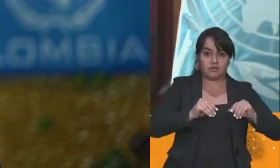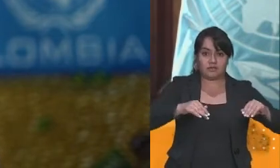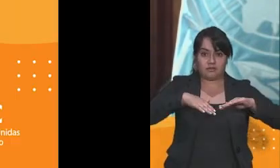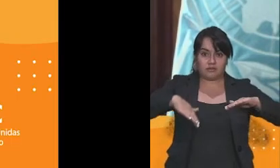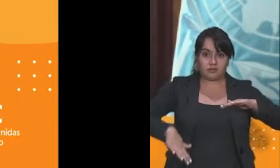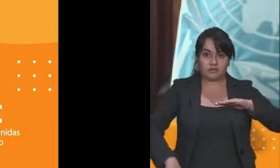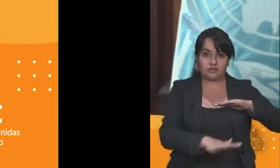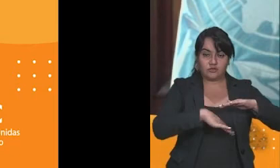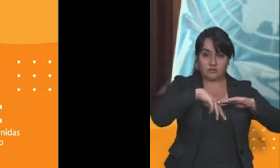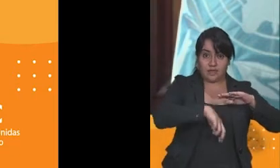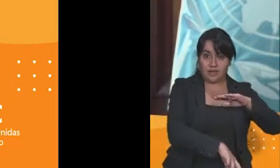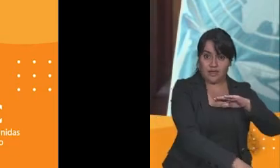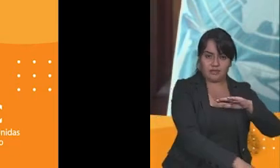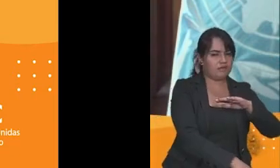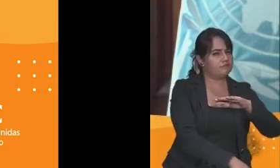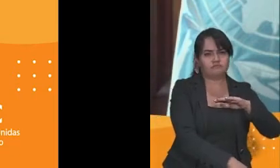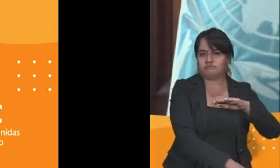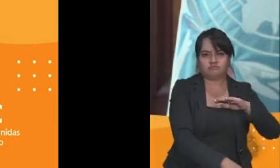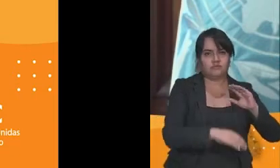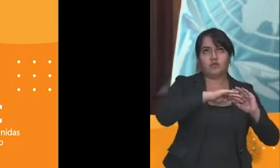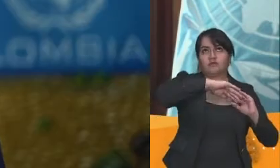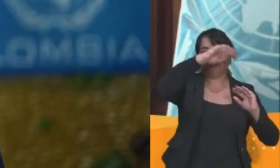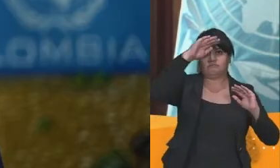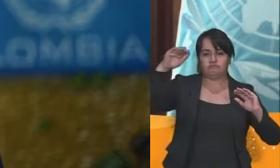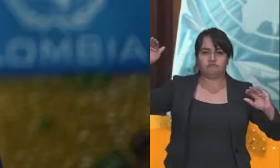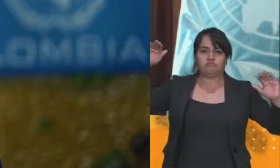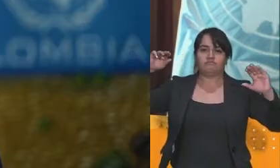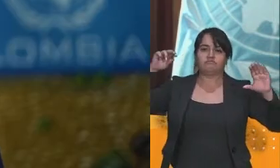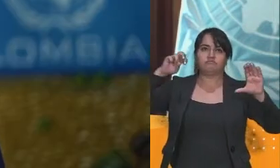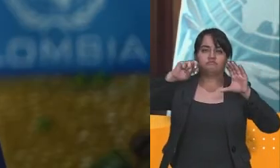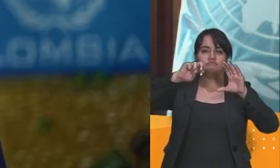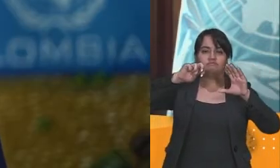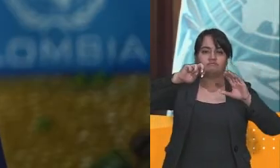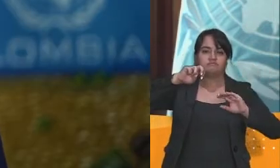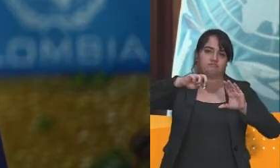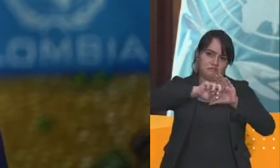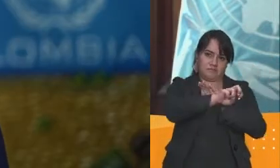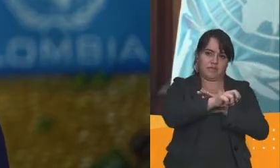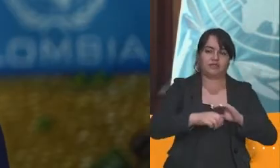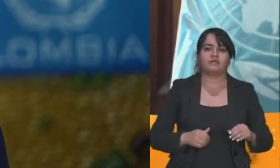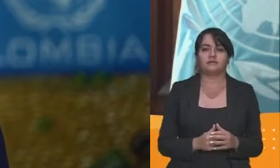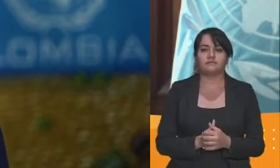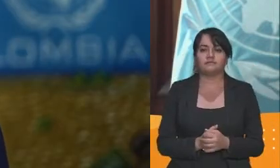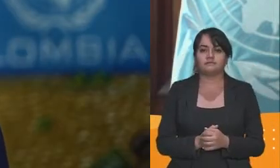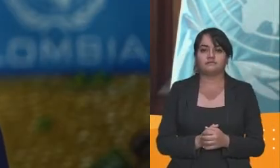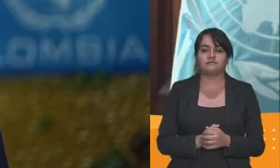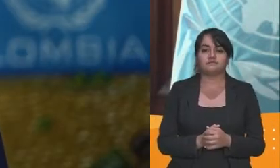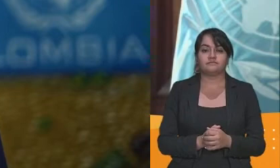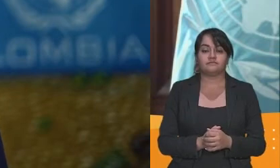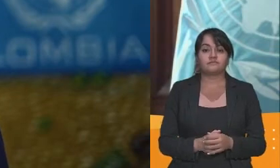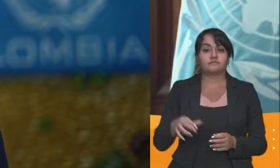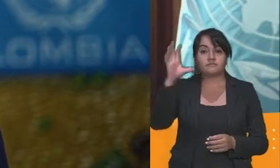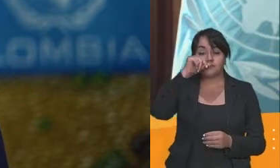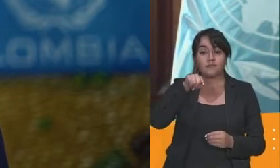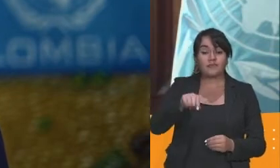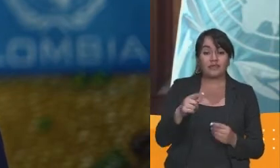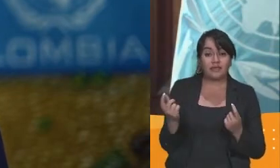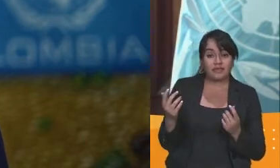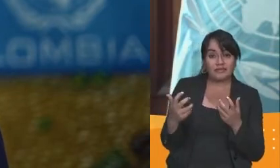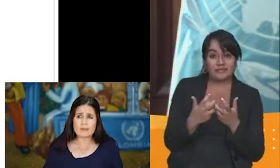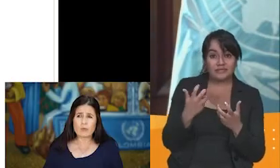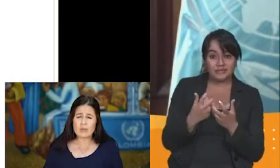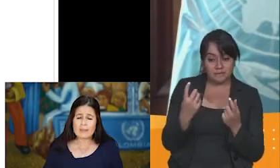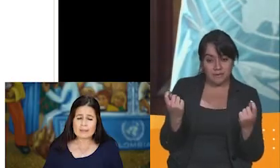the subsistence mining. Before we show you the findings, I would like to show you that this modern system that in